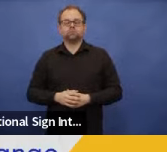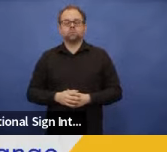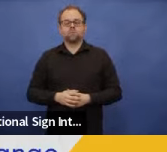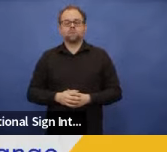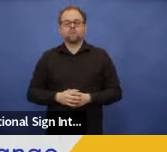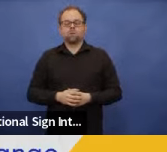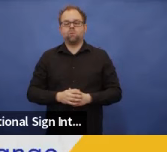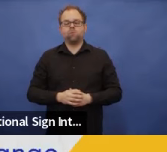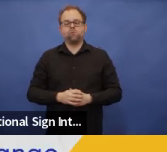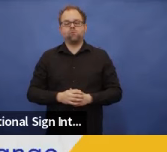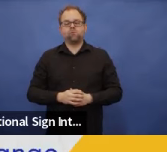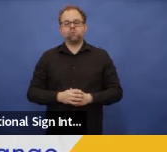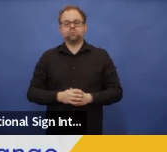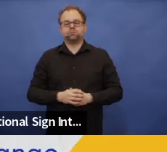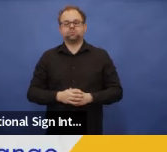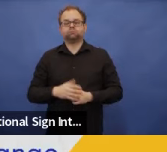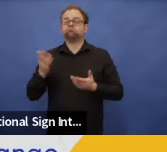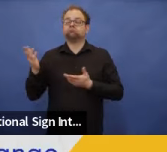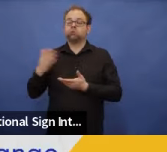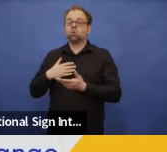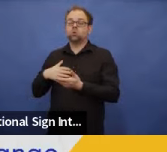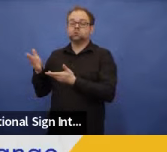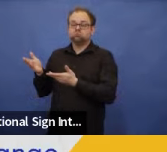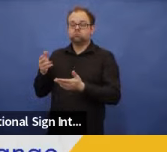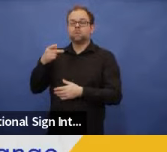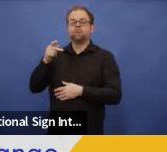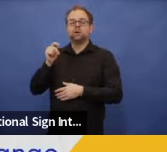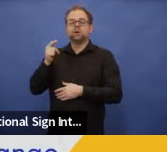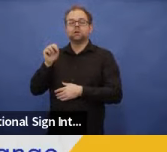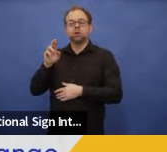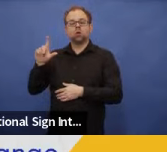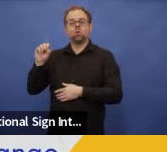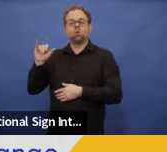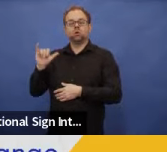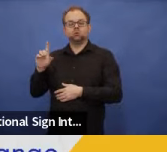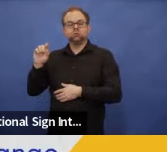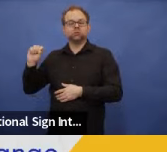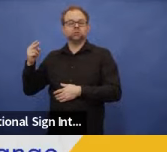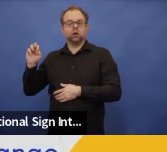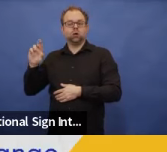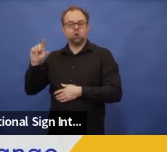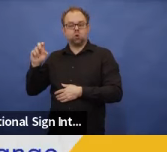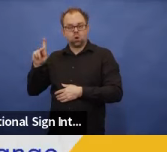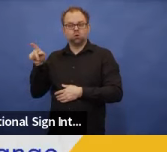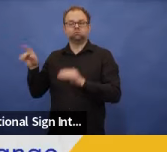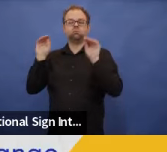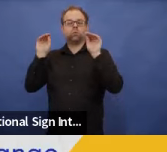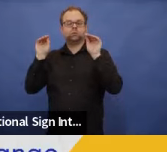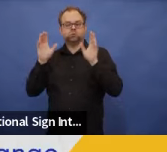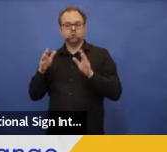Phatcharamonth Pitipanyakul, who is the director of the Division of Rights and Welfare of Persons